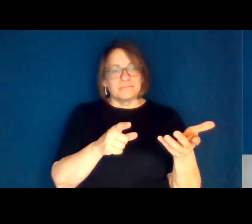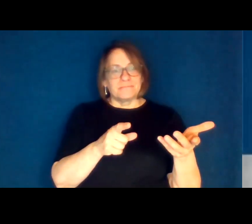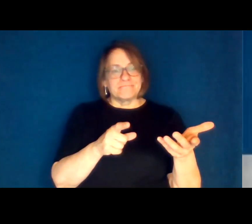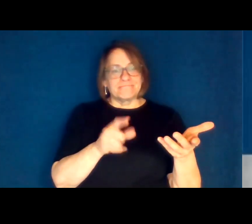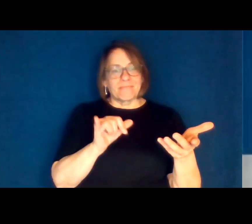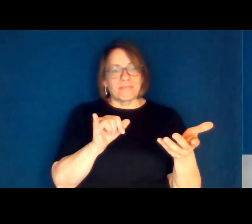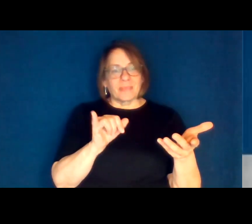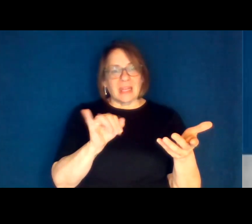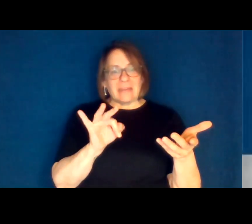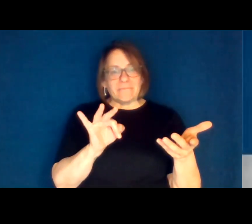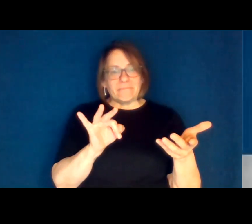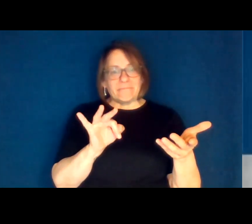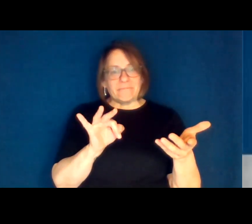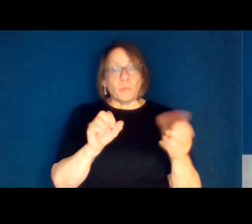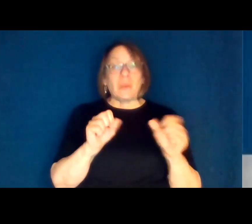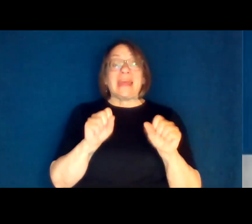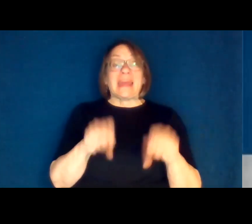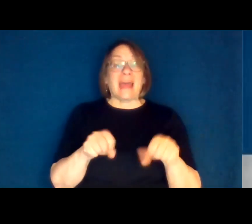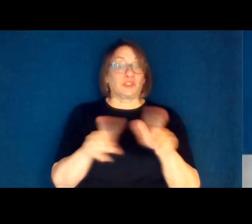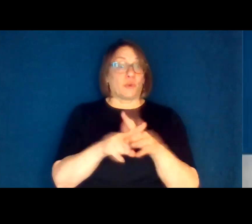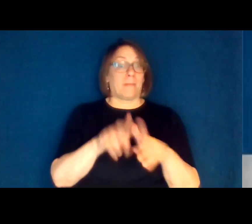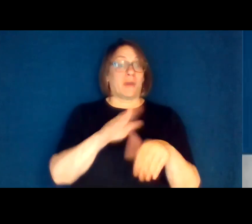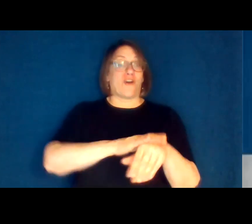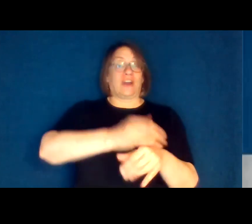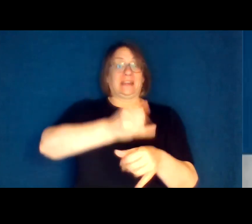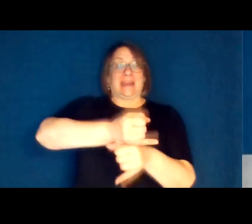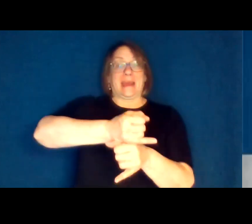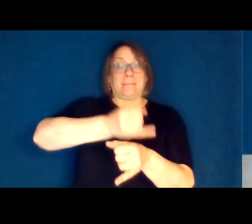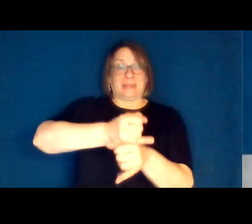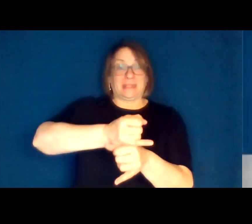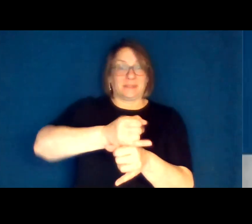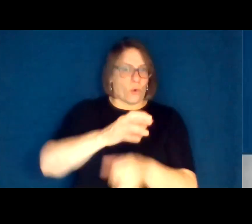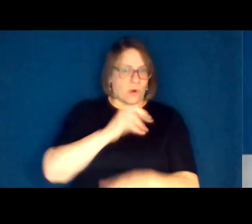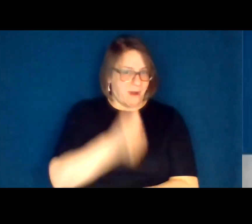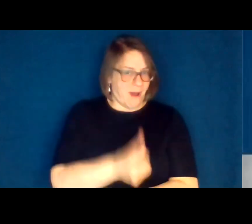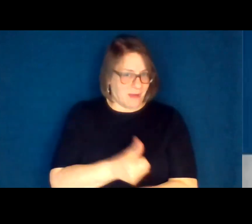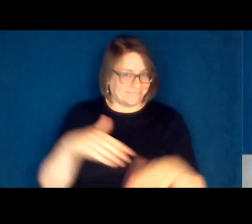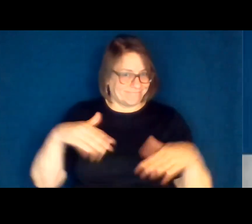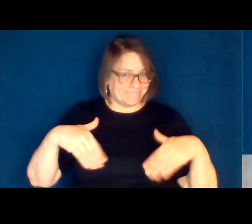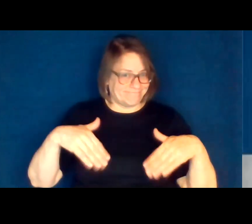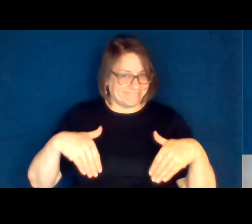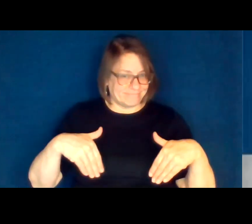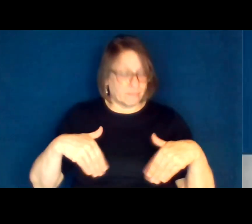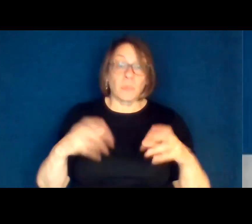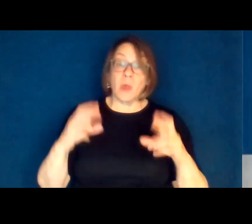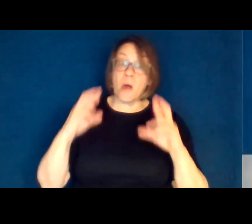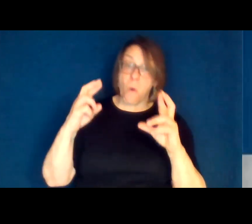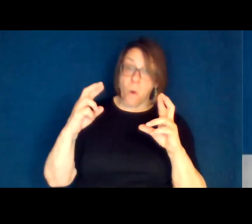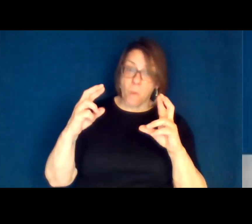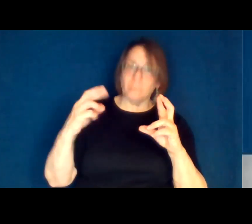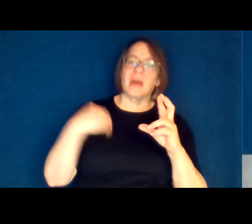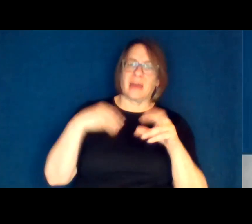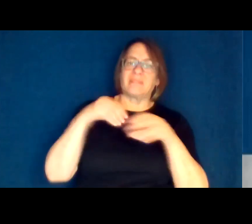if we can be on campus or not. The hope is to have an